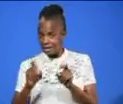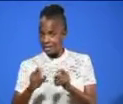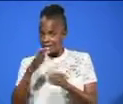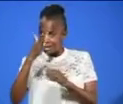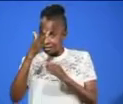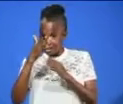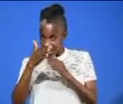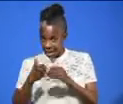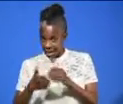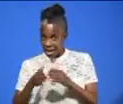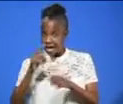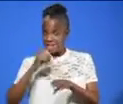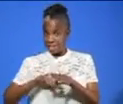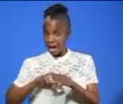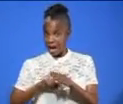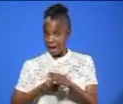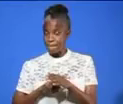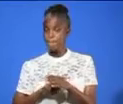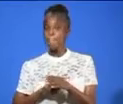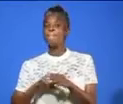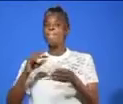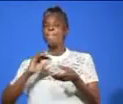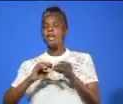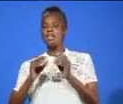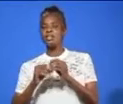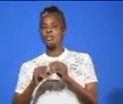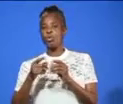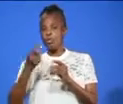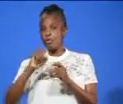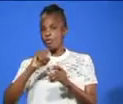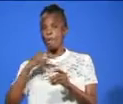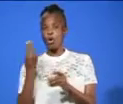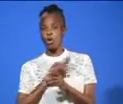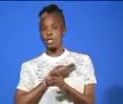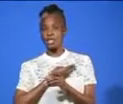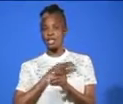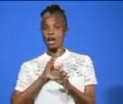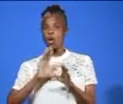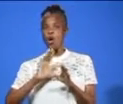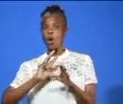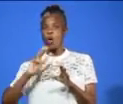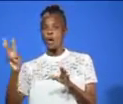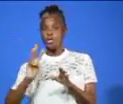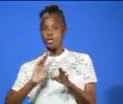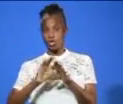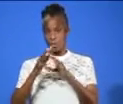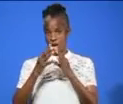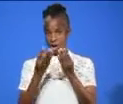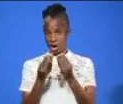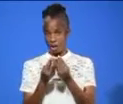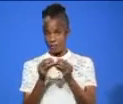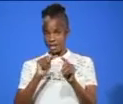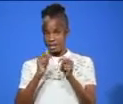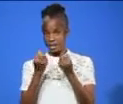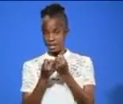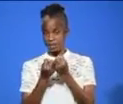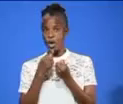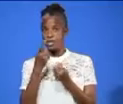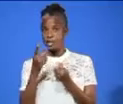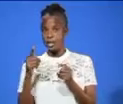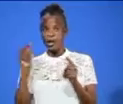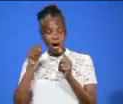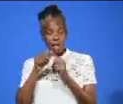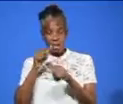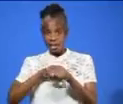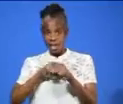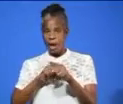on behalf of the entire West Jamaica Conference team here, we are saying to you, until 2 o'clock,